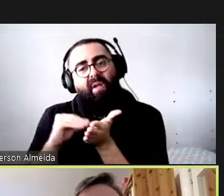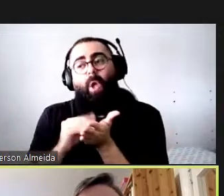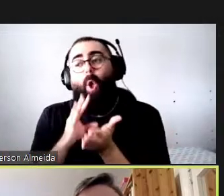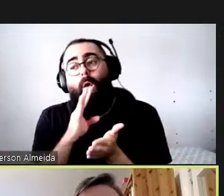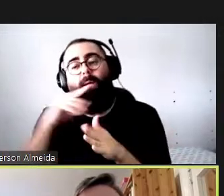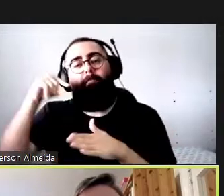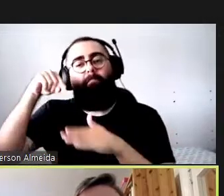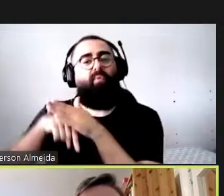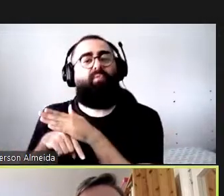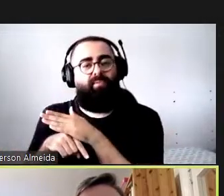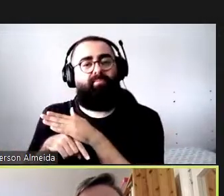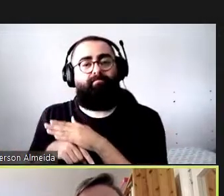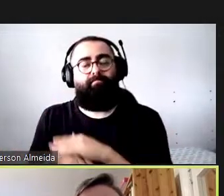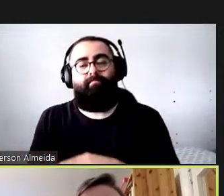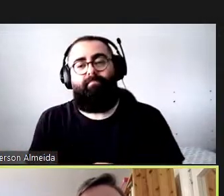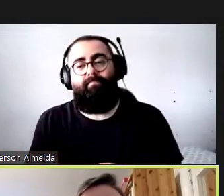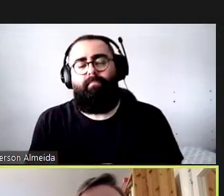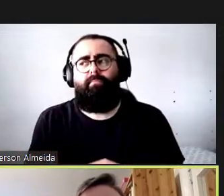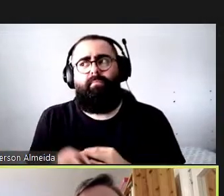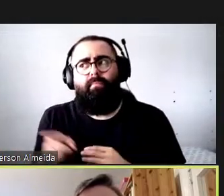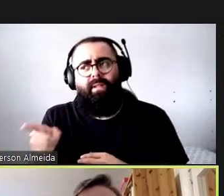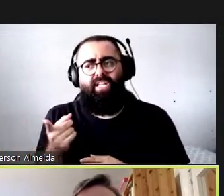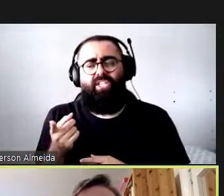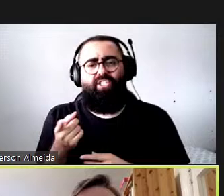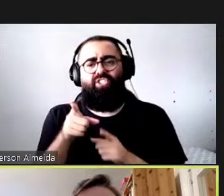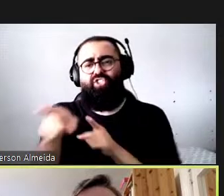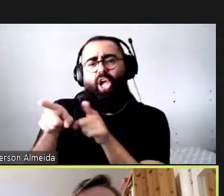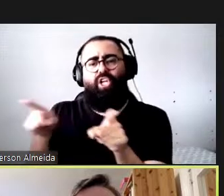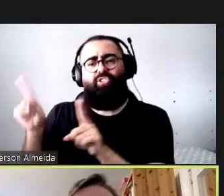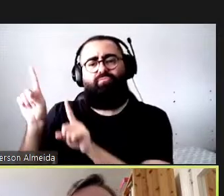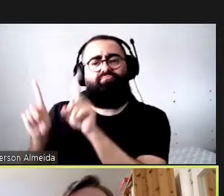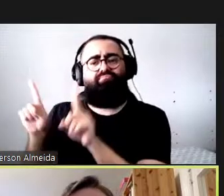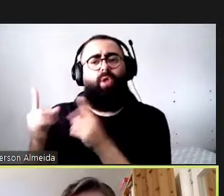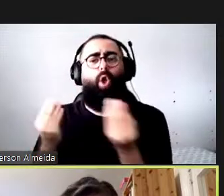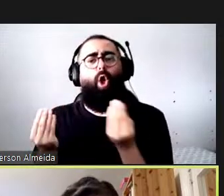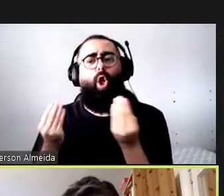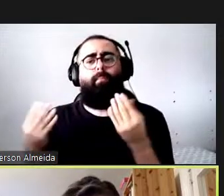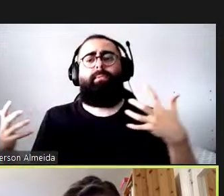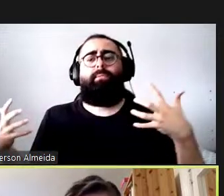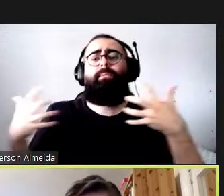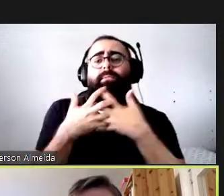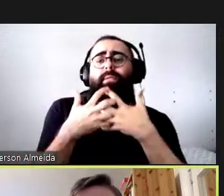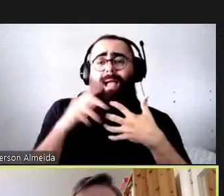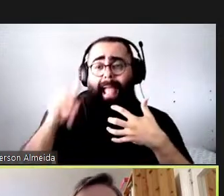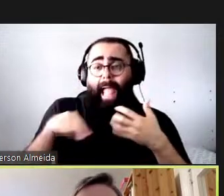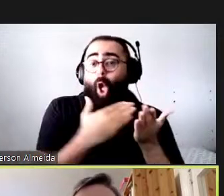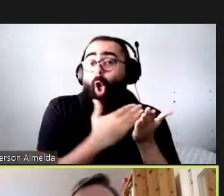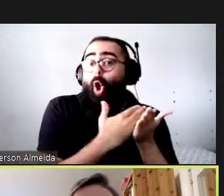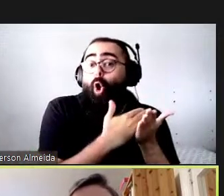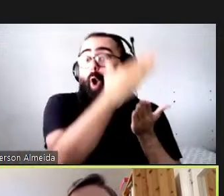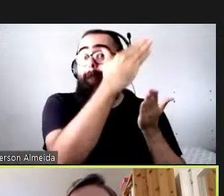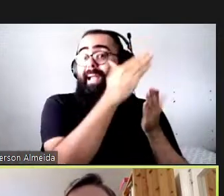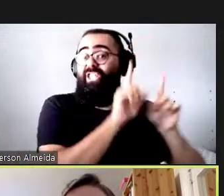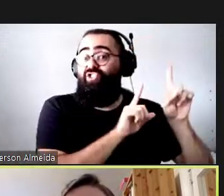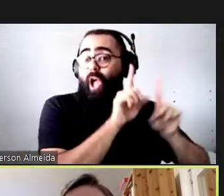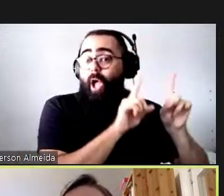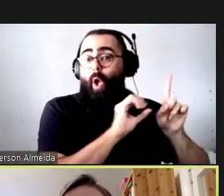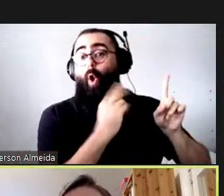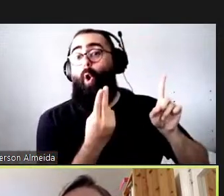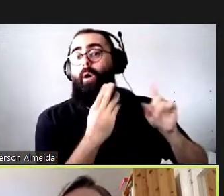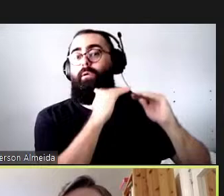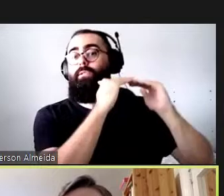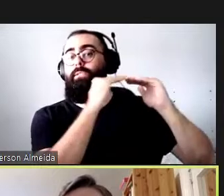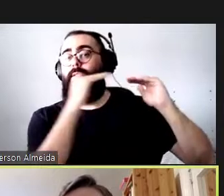And are these coordinated in terms of the onset of those gestures or the